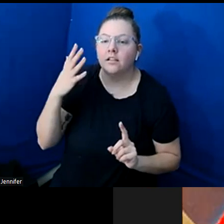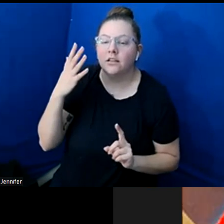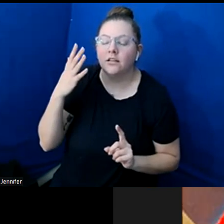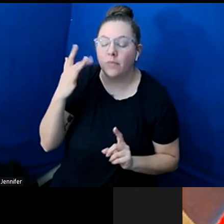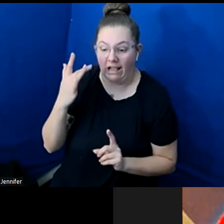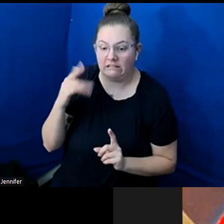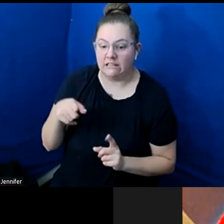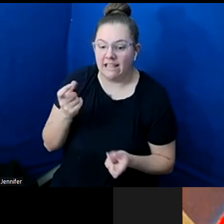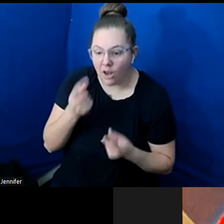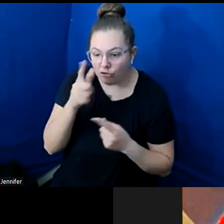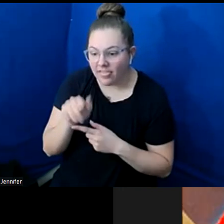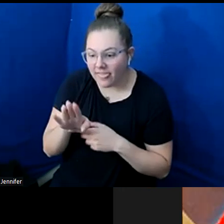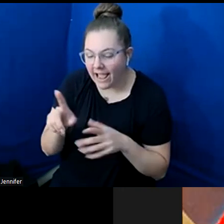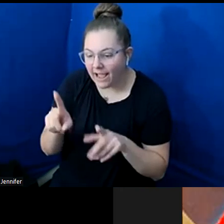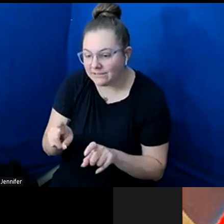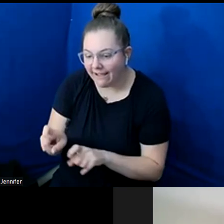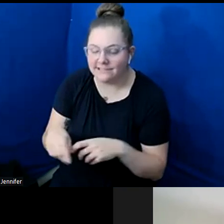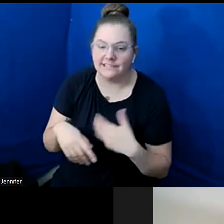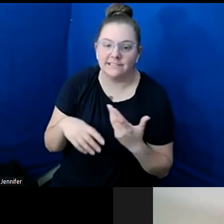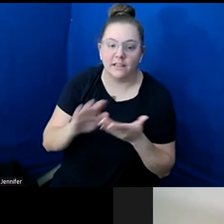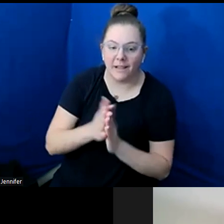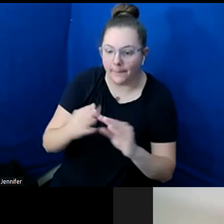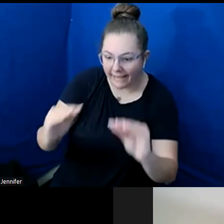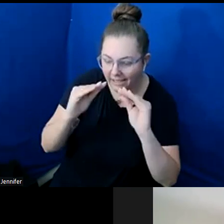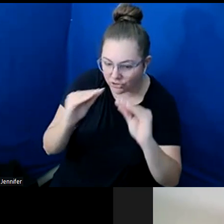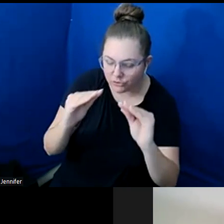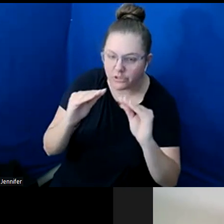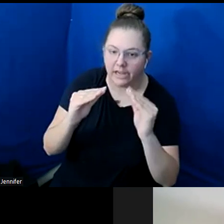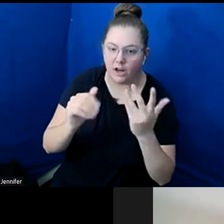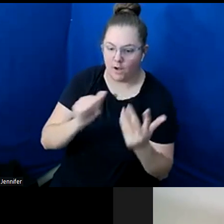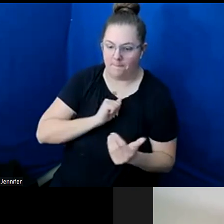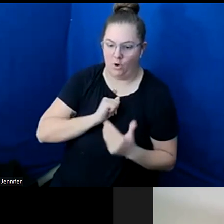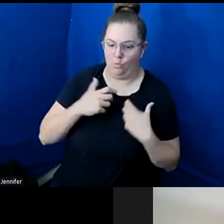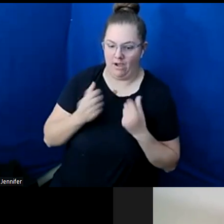understand lab tests. They become more educated on their own condition.